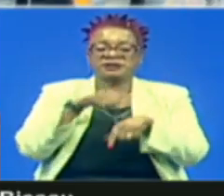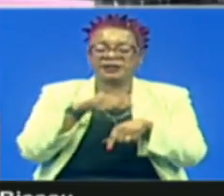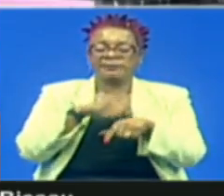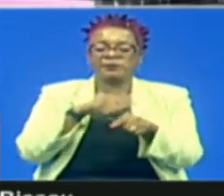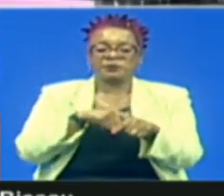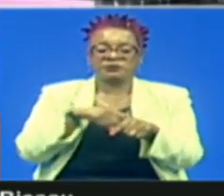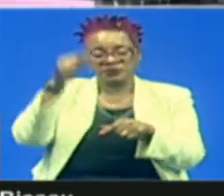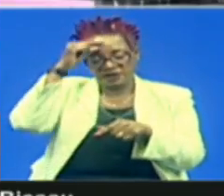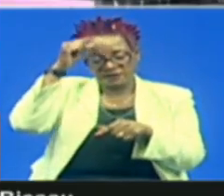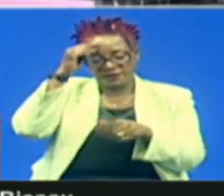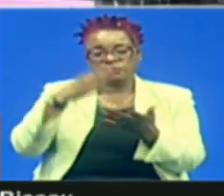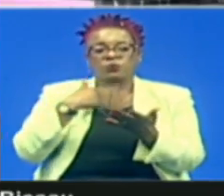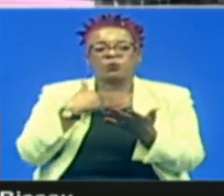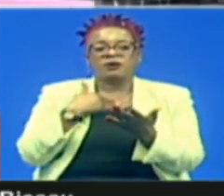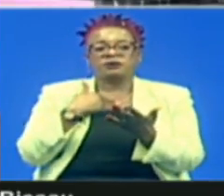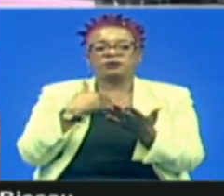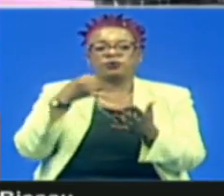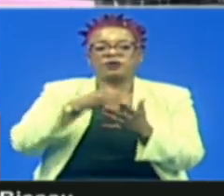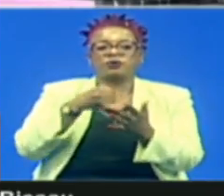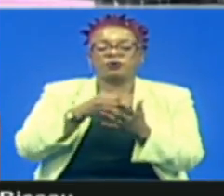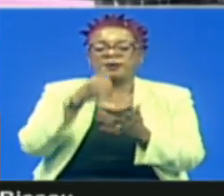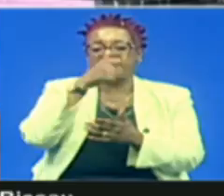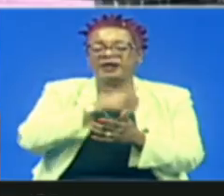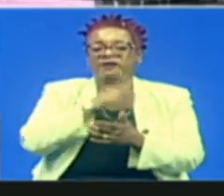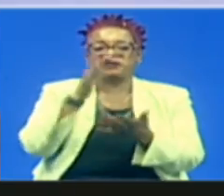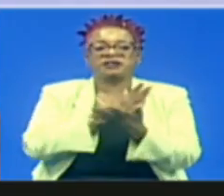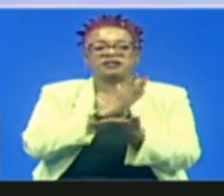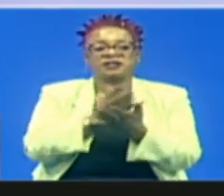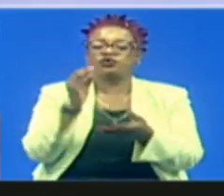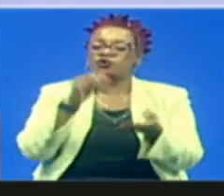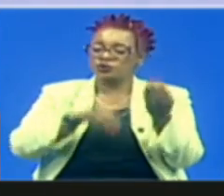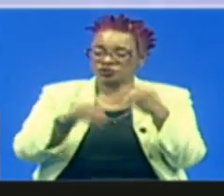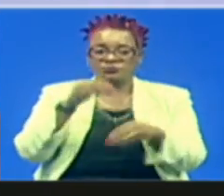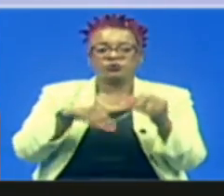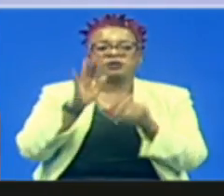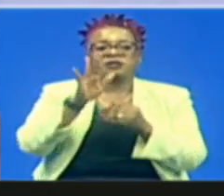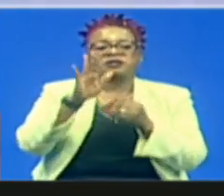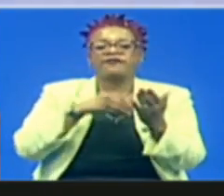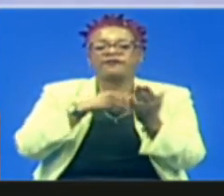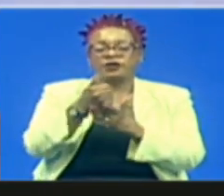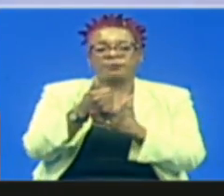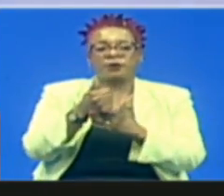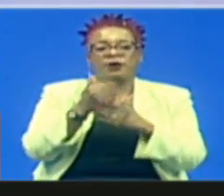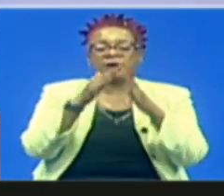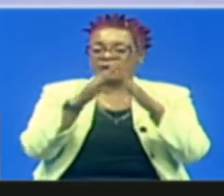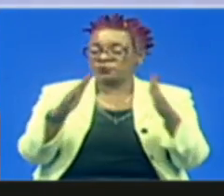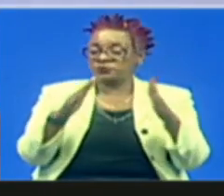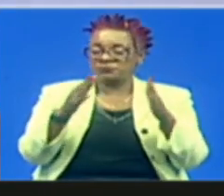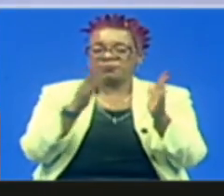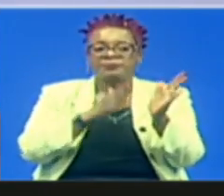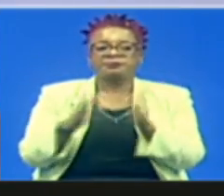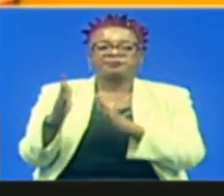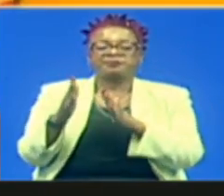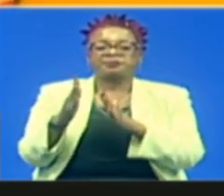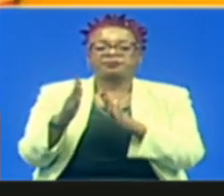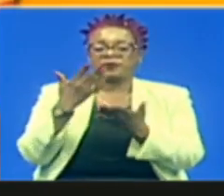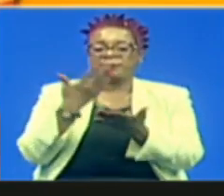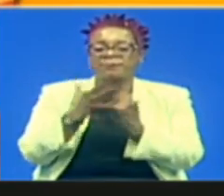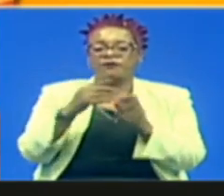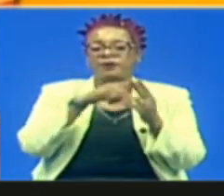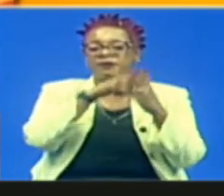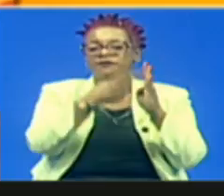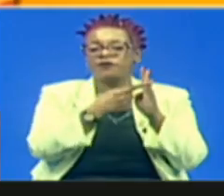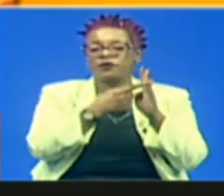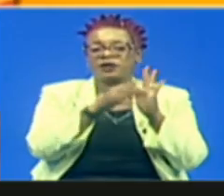government is seeking to rope in more private sector players to contribute towards its affordable housing plan, which is part of the Big Four agenda.